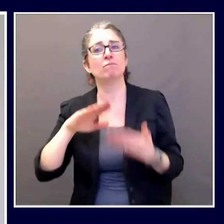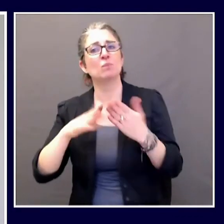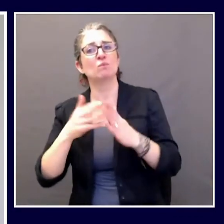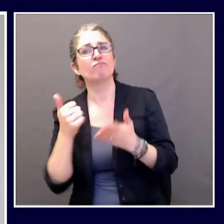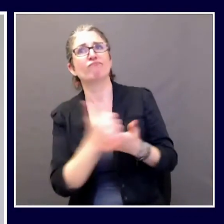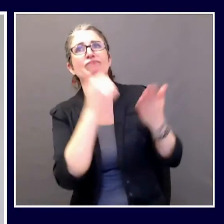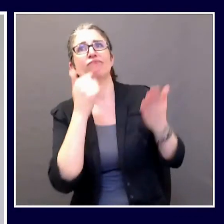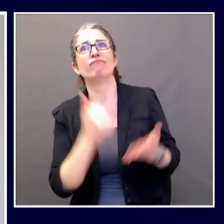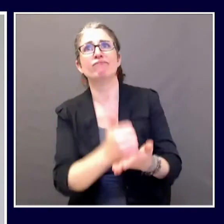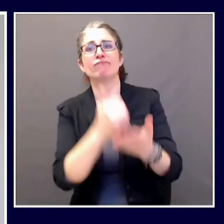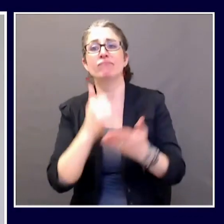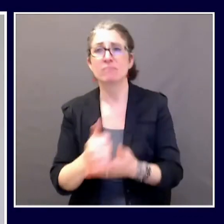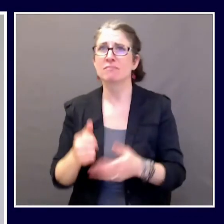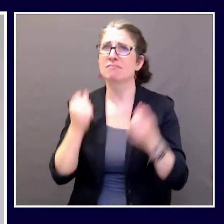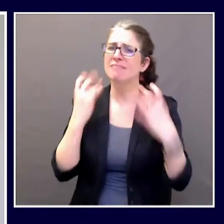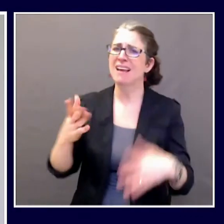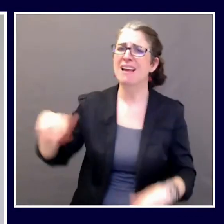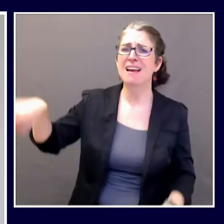help them.